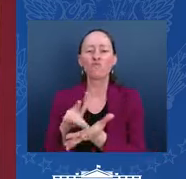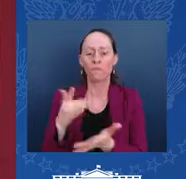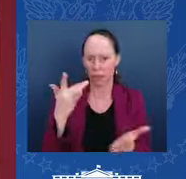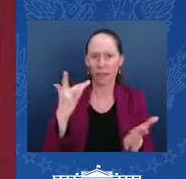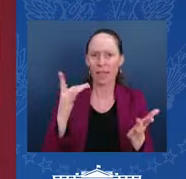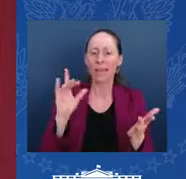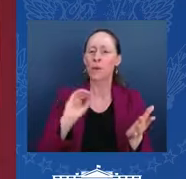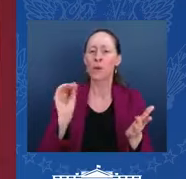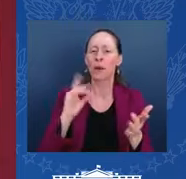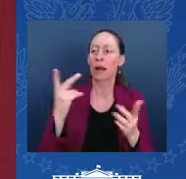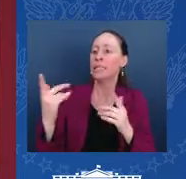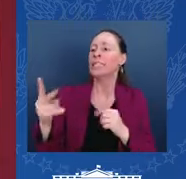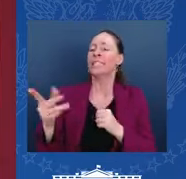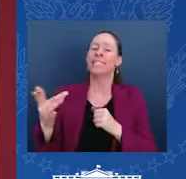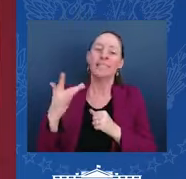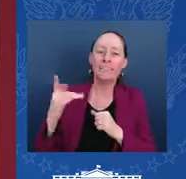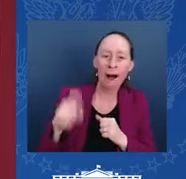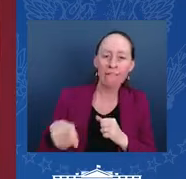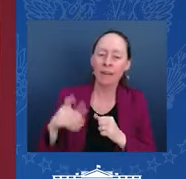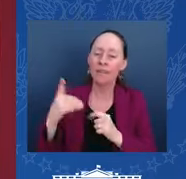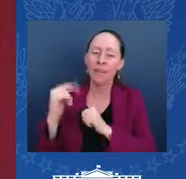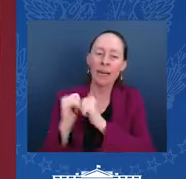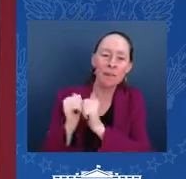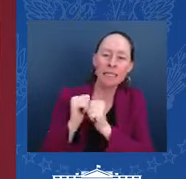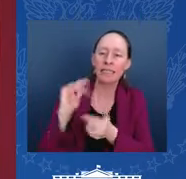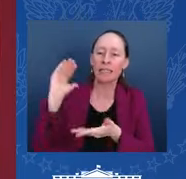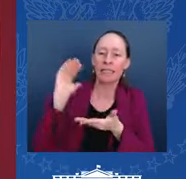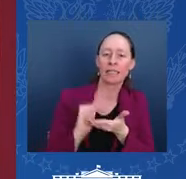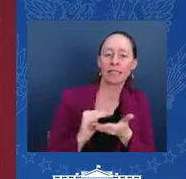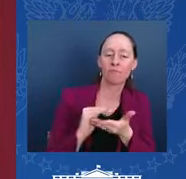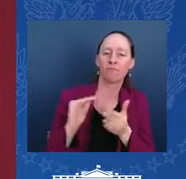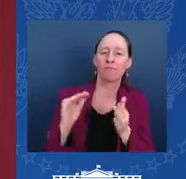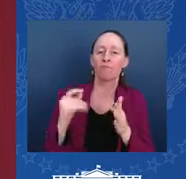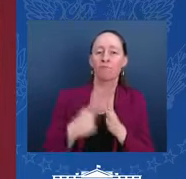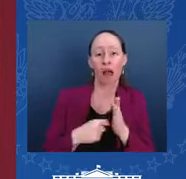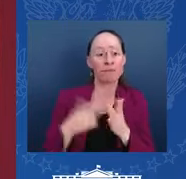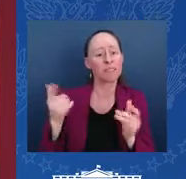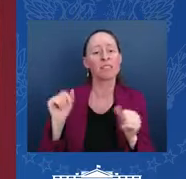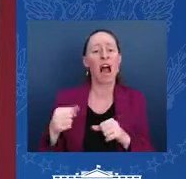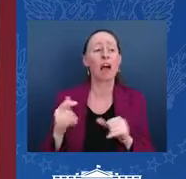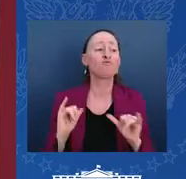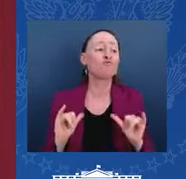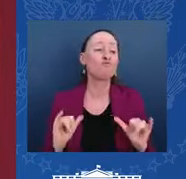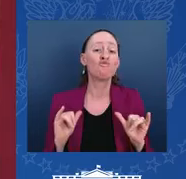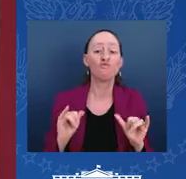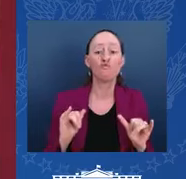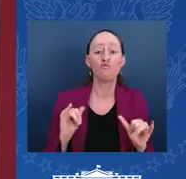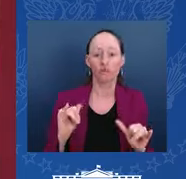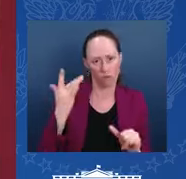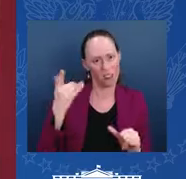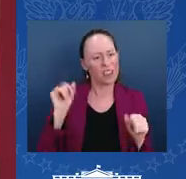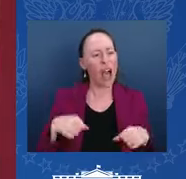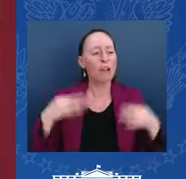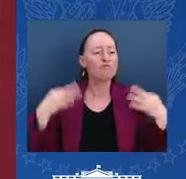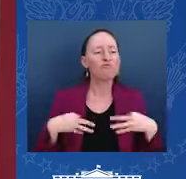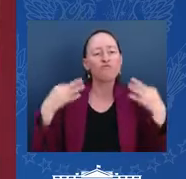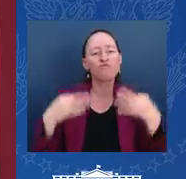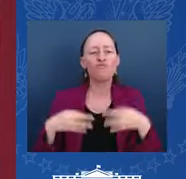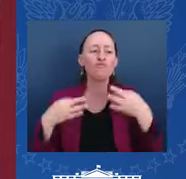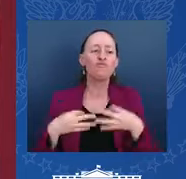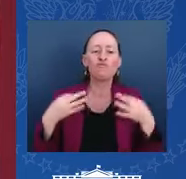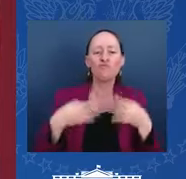stay artificially high. And look, but we're taking action. For example, we called out drug companies that Bernie